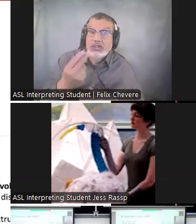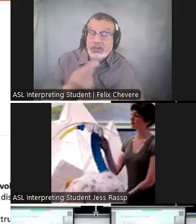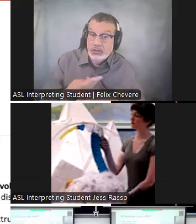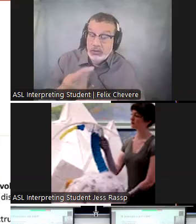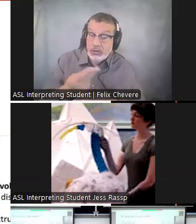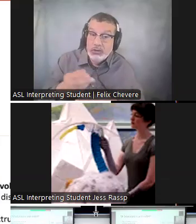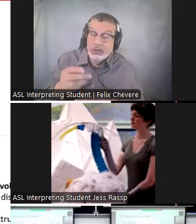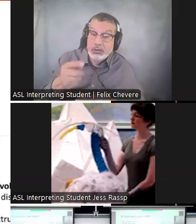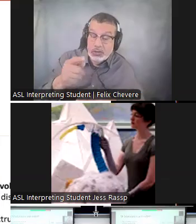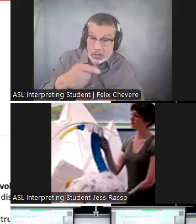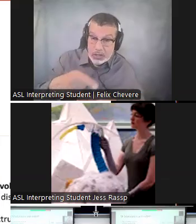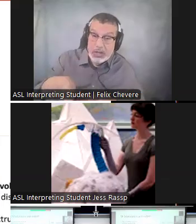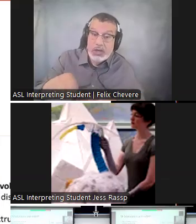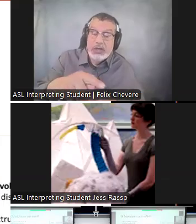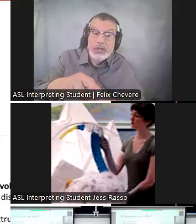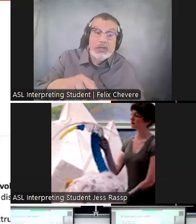it's called